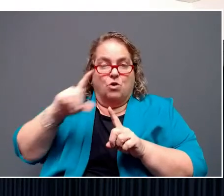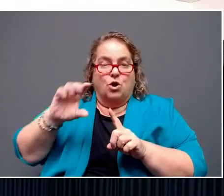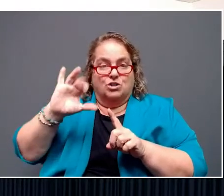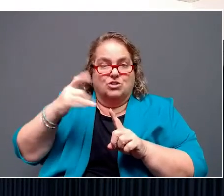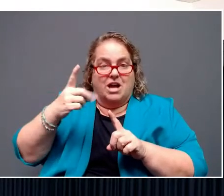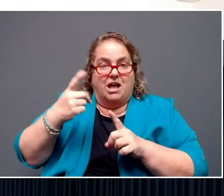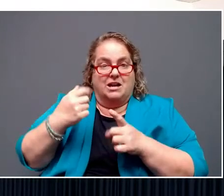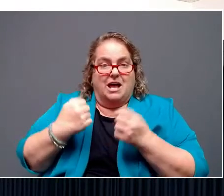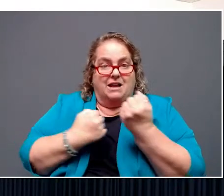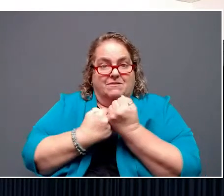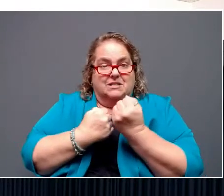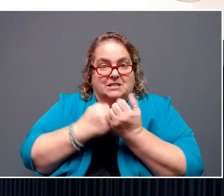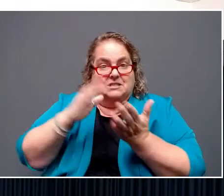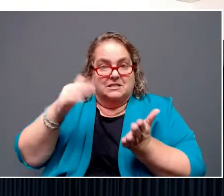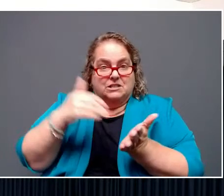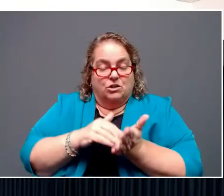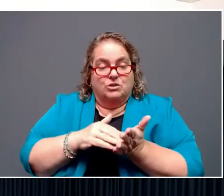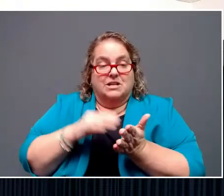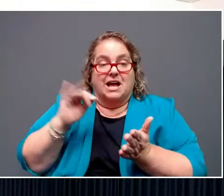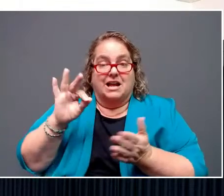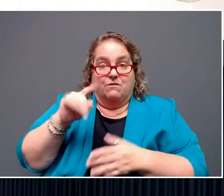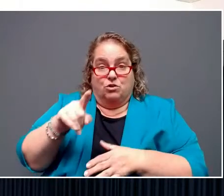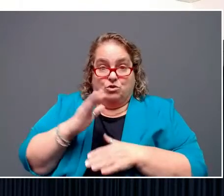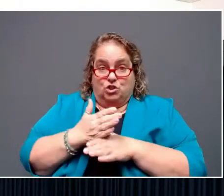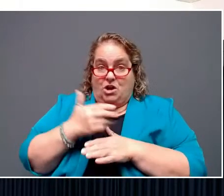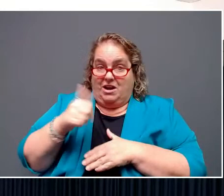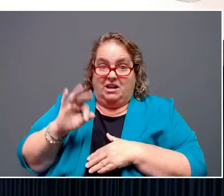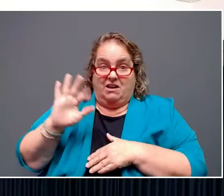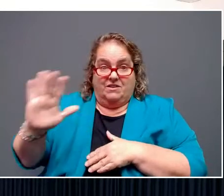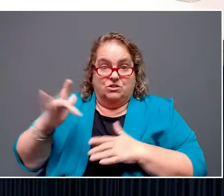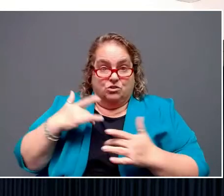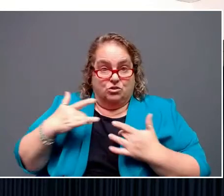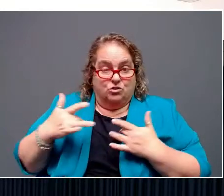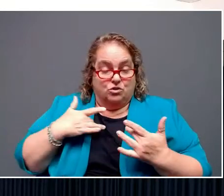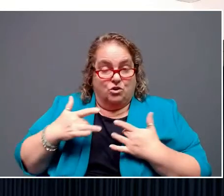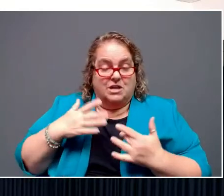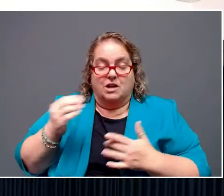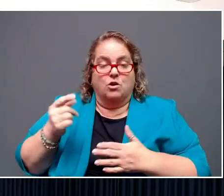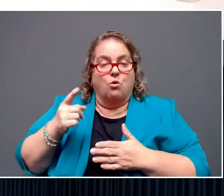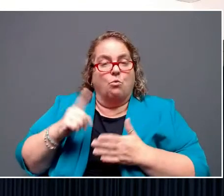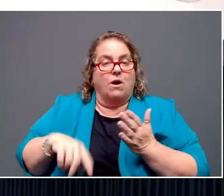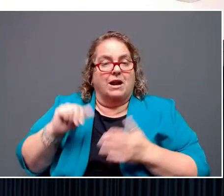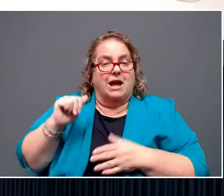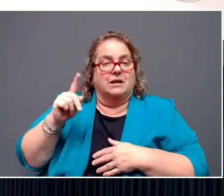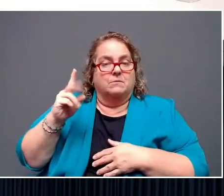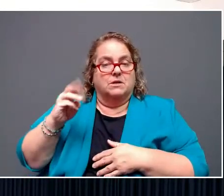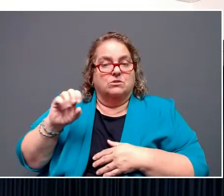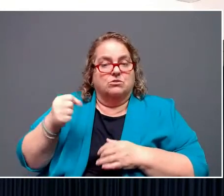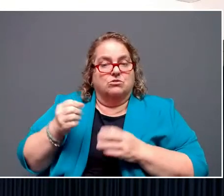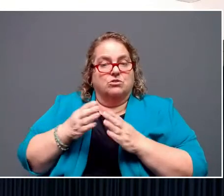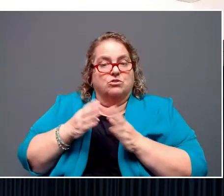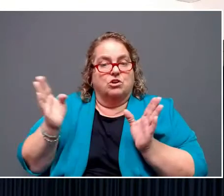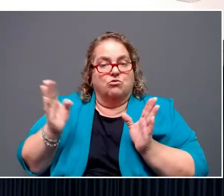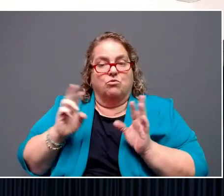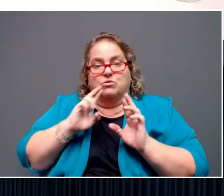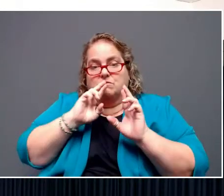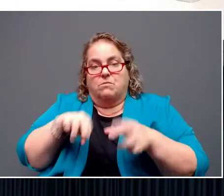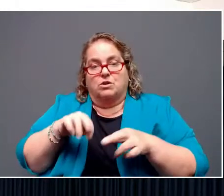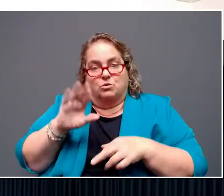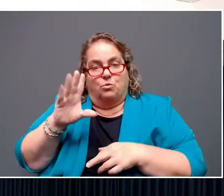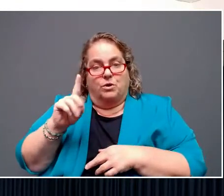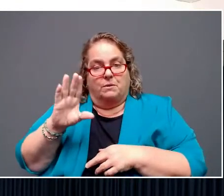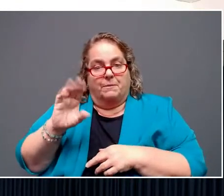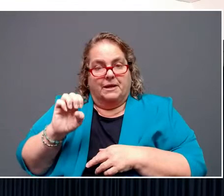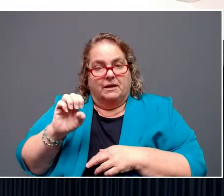centers. And if you share any of those concerns and what the administration's general response would be